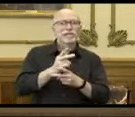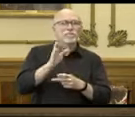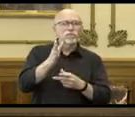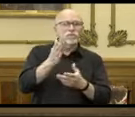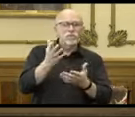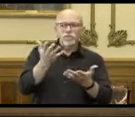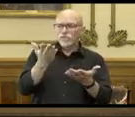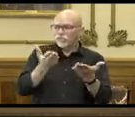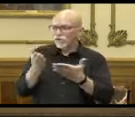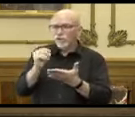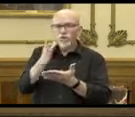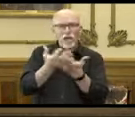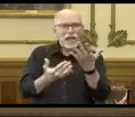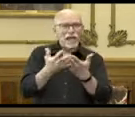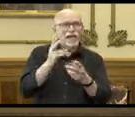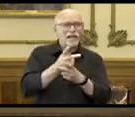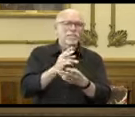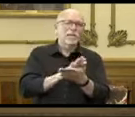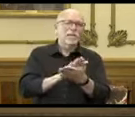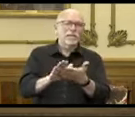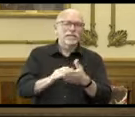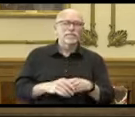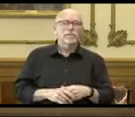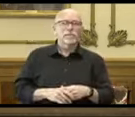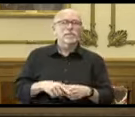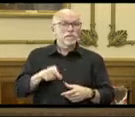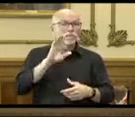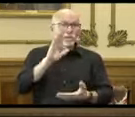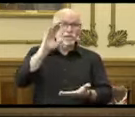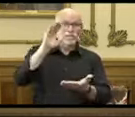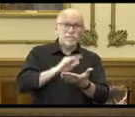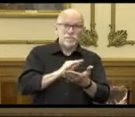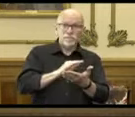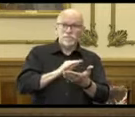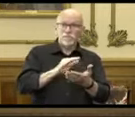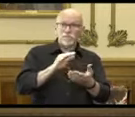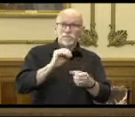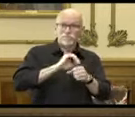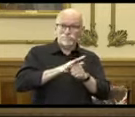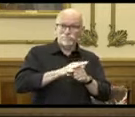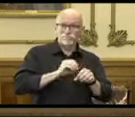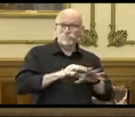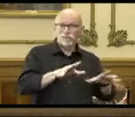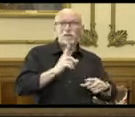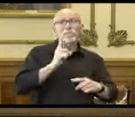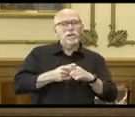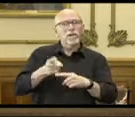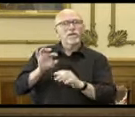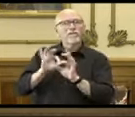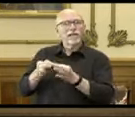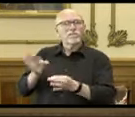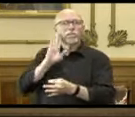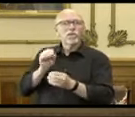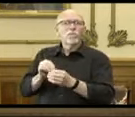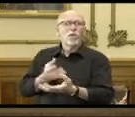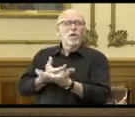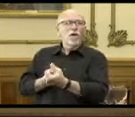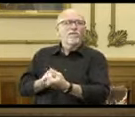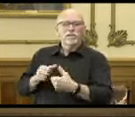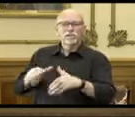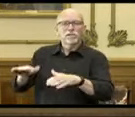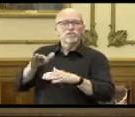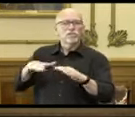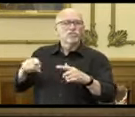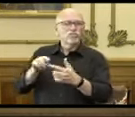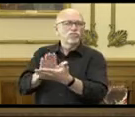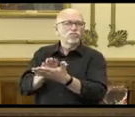hands clean. Not only will this limit viral transmission, it will build confidence in families to return their children to school,